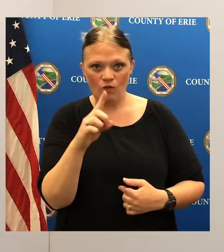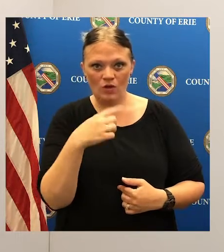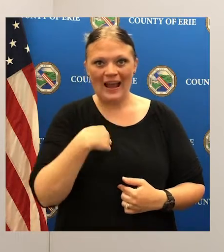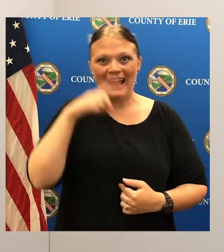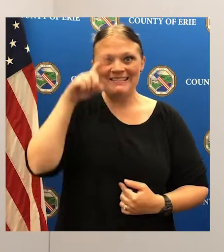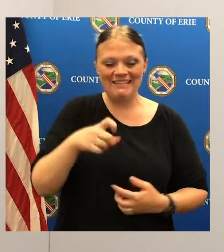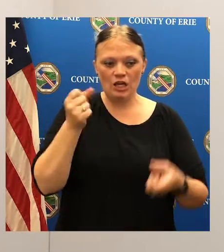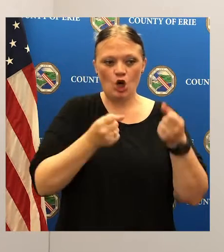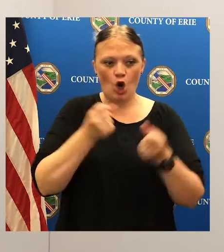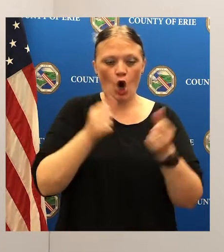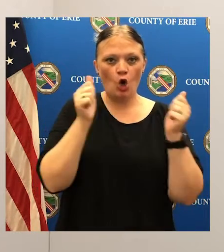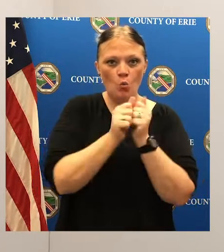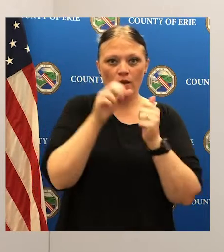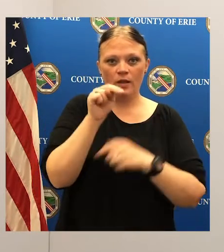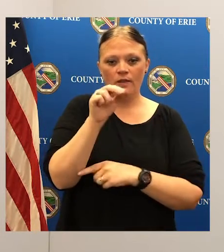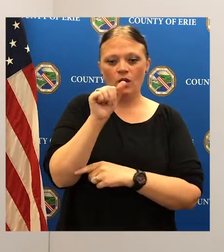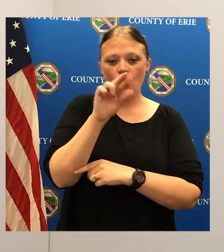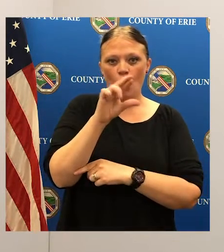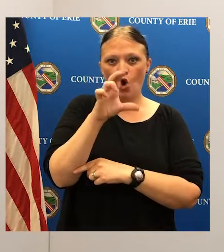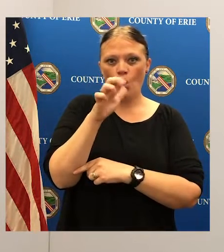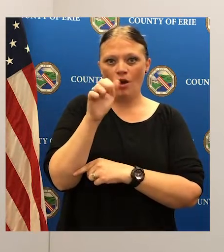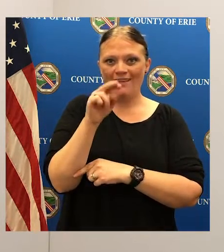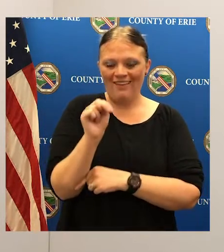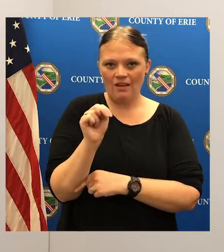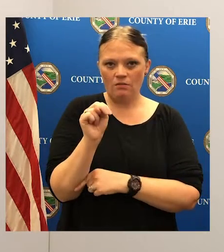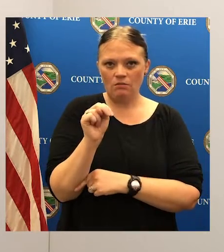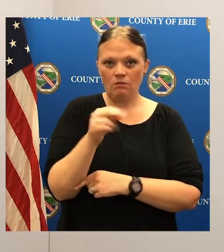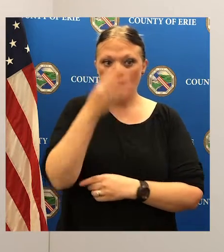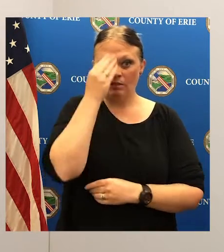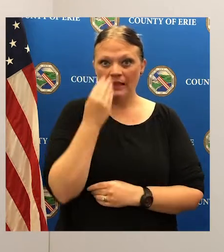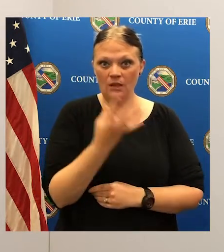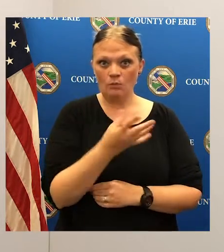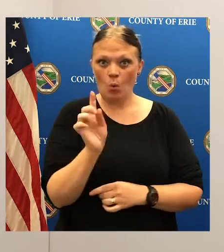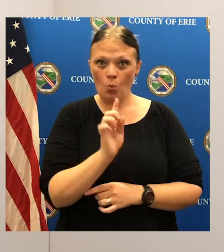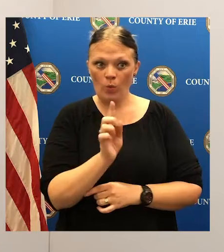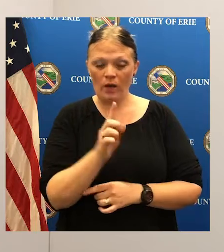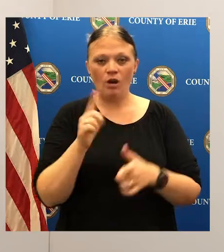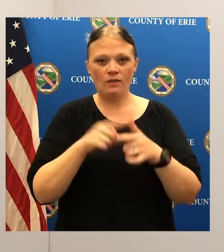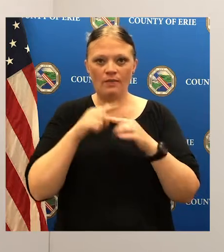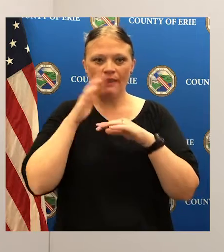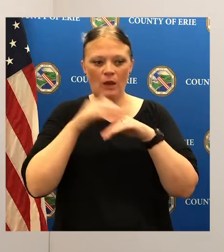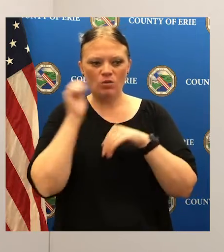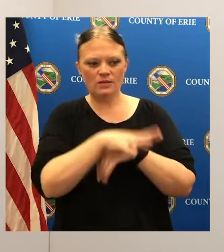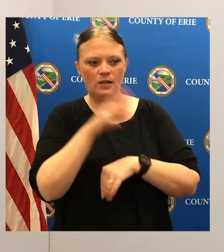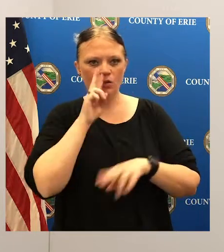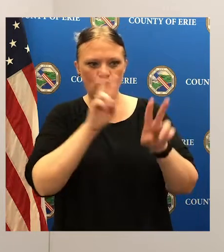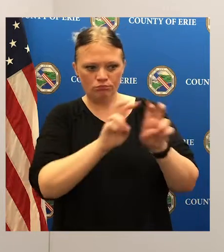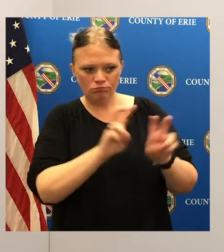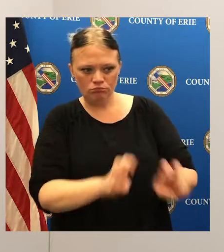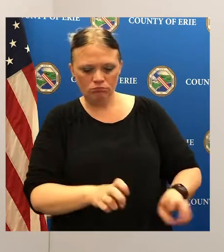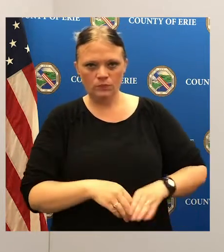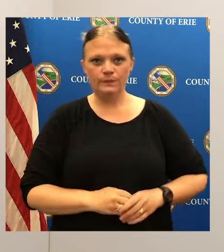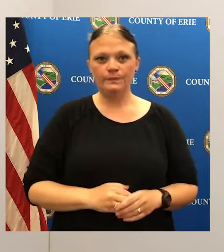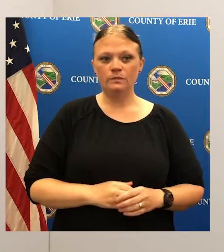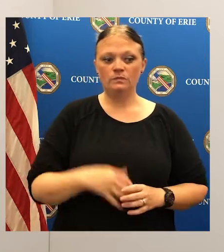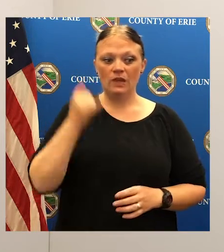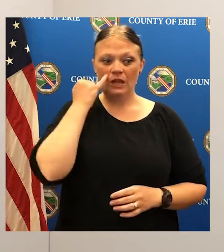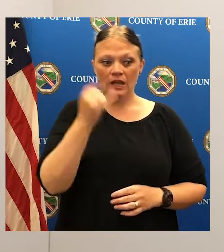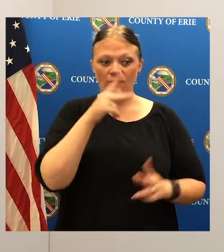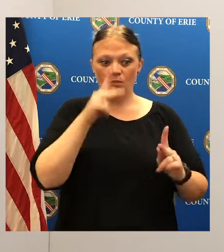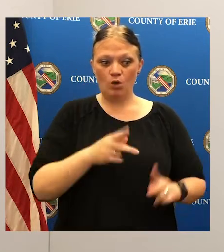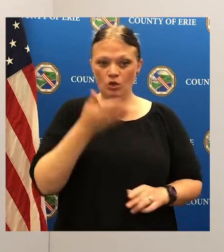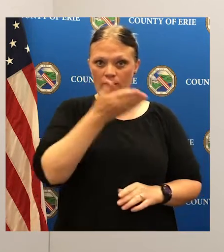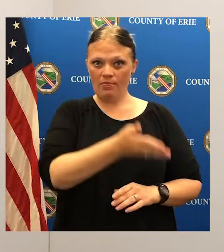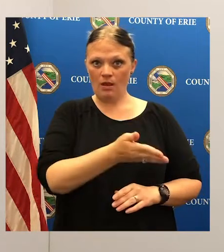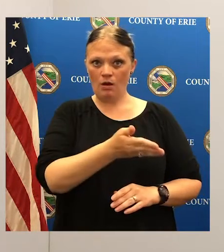need a car with Narcan. Let them know where you are, where that individual is, and they will send someone by to make an assessment. Now, if